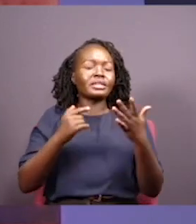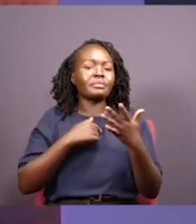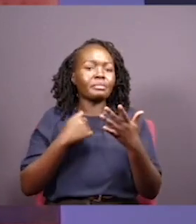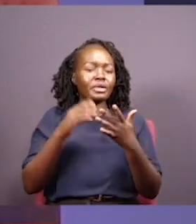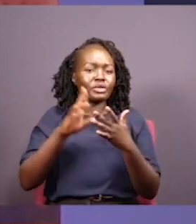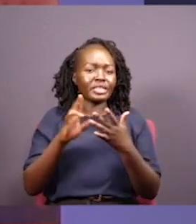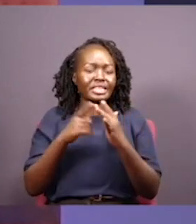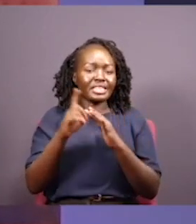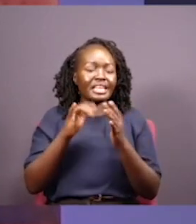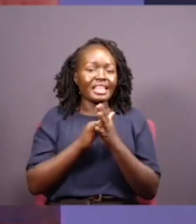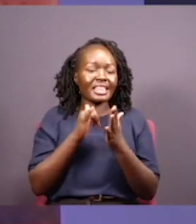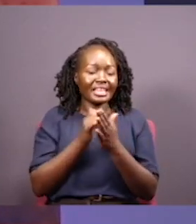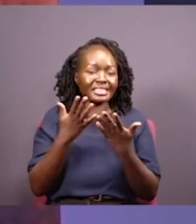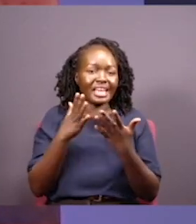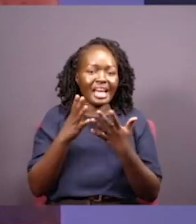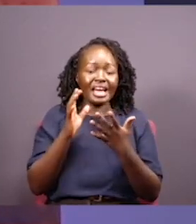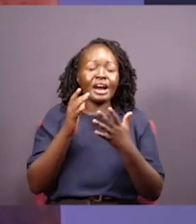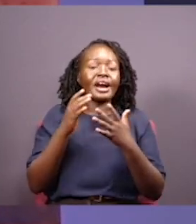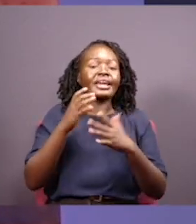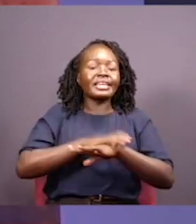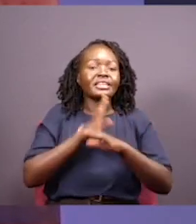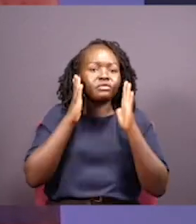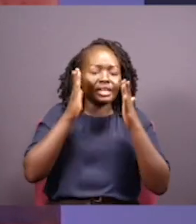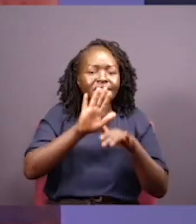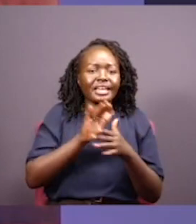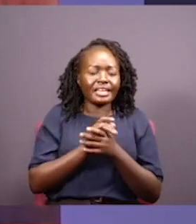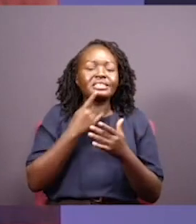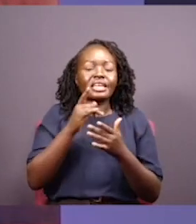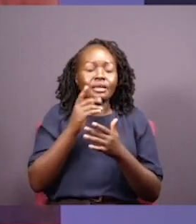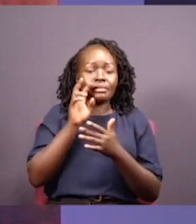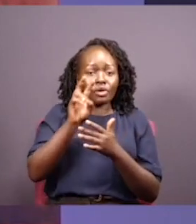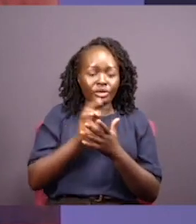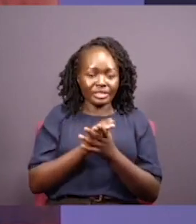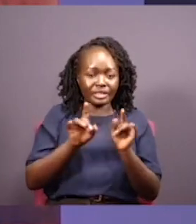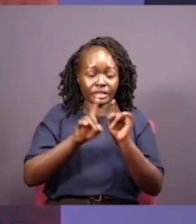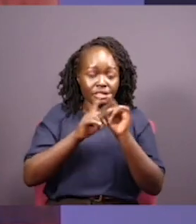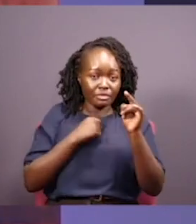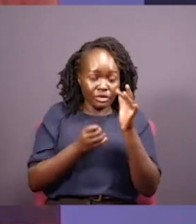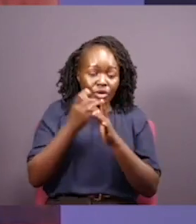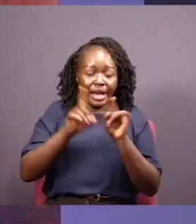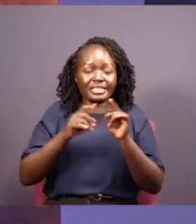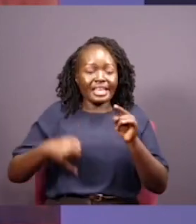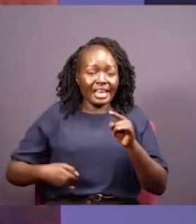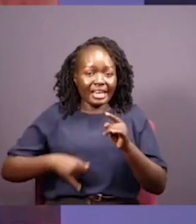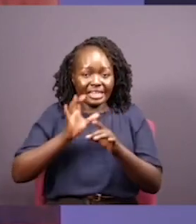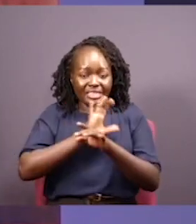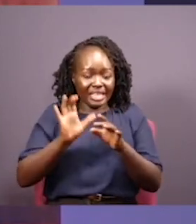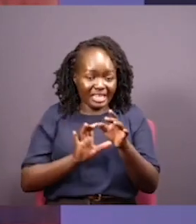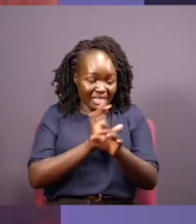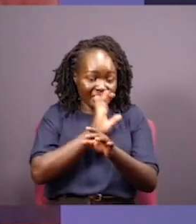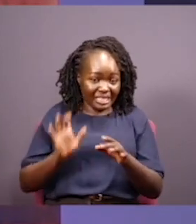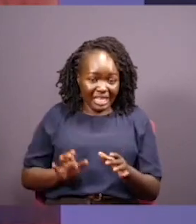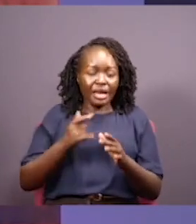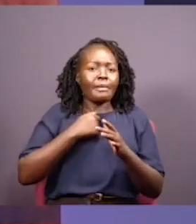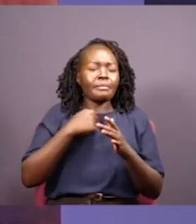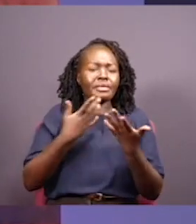them, "Behold." I remember growing up as a young believer, as a young Christian, I was always fascinated by that word. It's not a word that